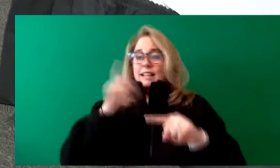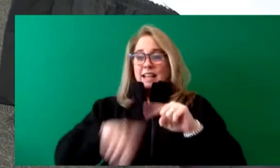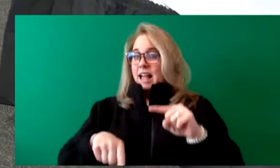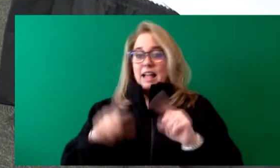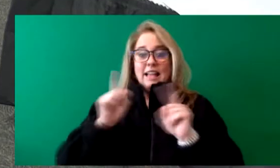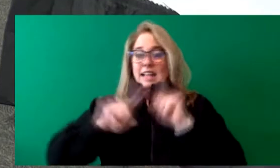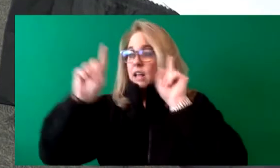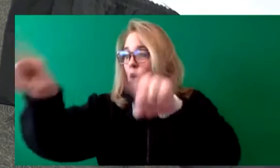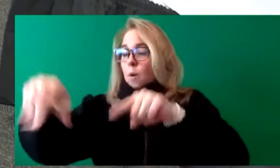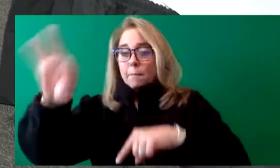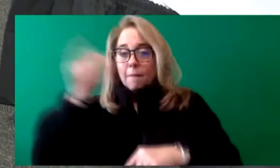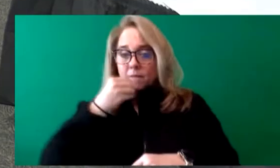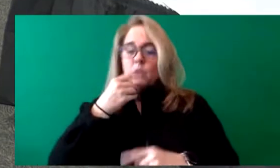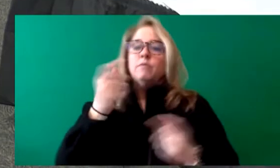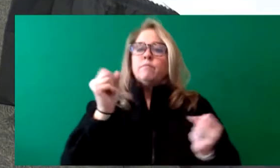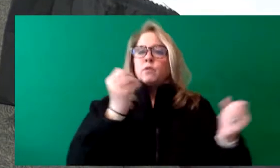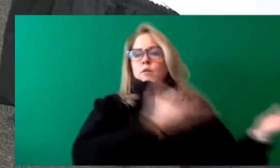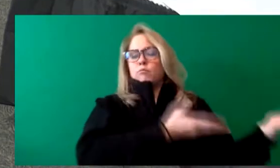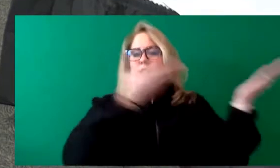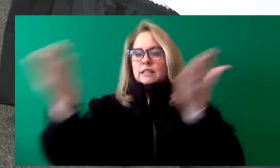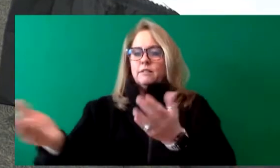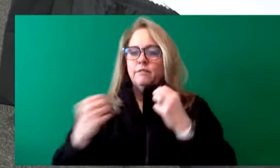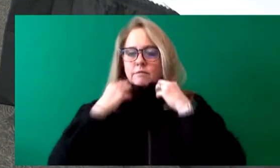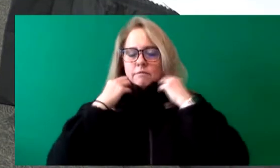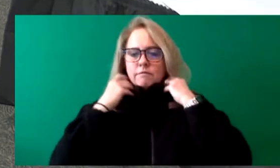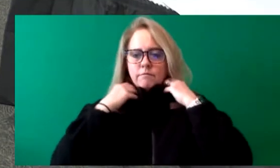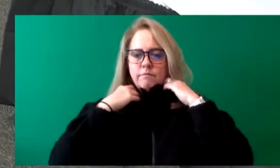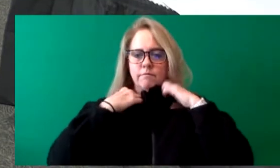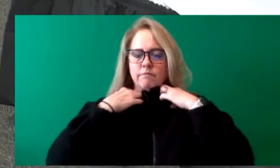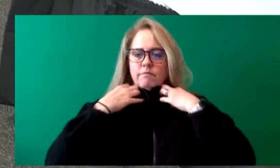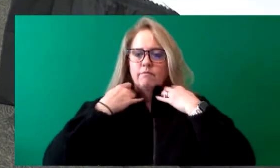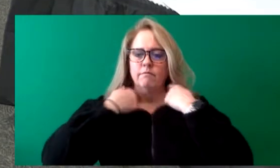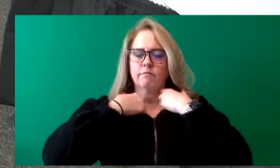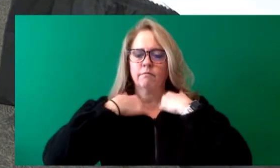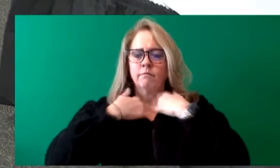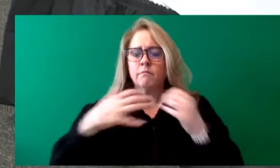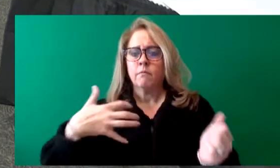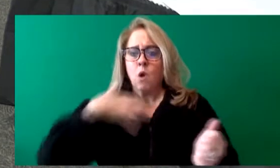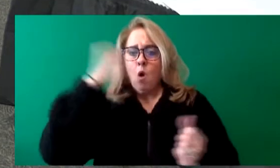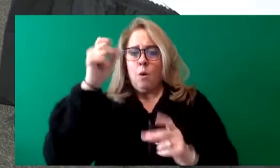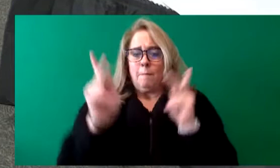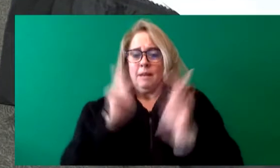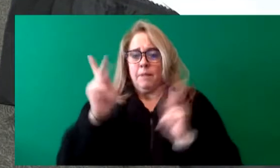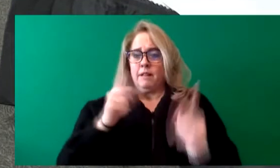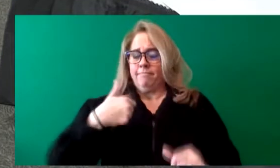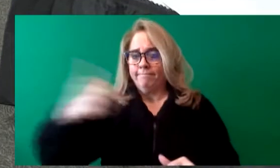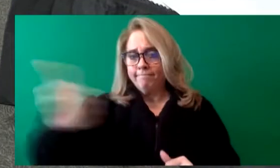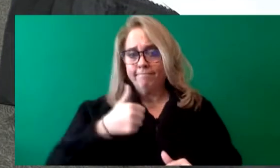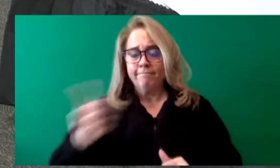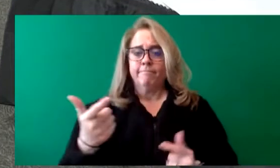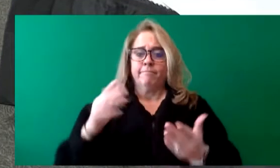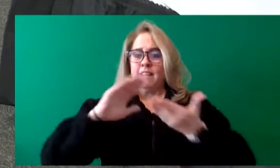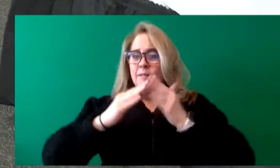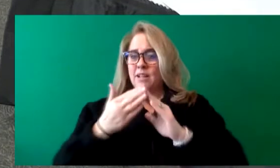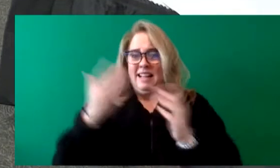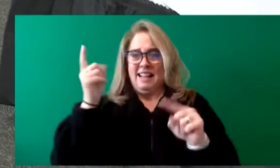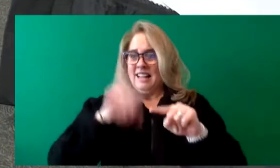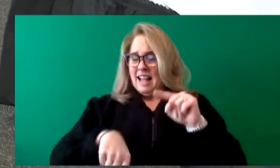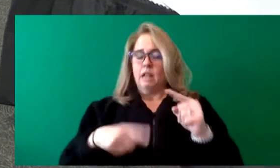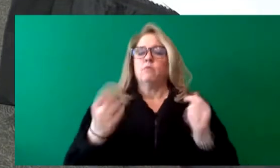elderly folks who had no transportation and no one to communicate with. We had people who called